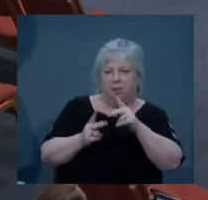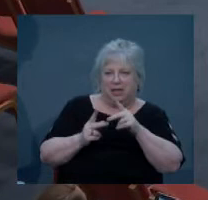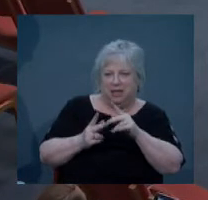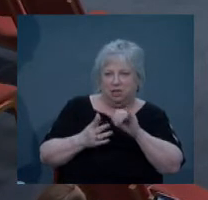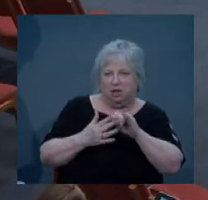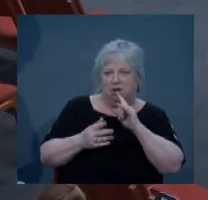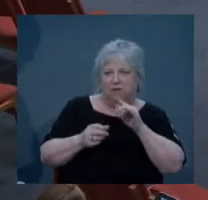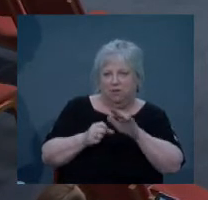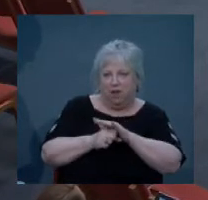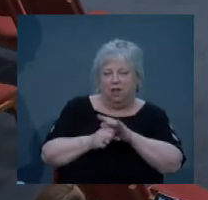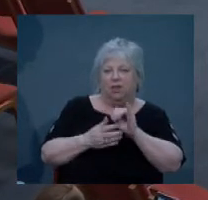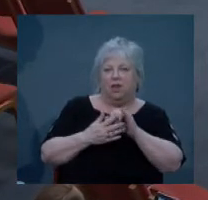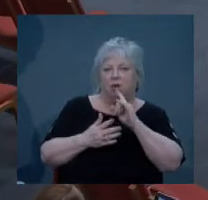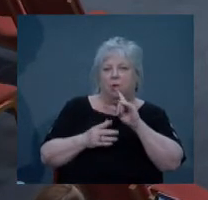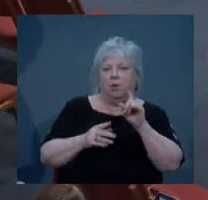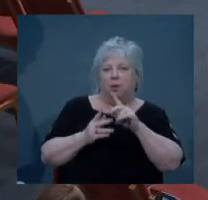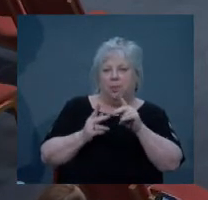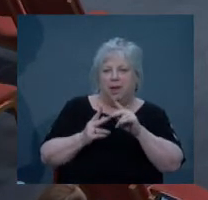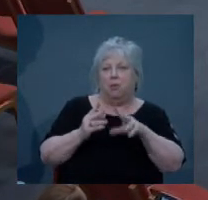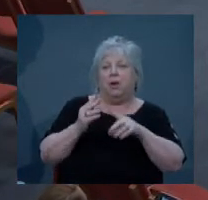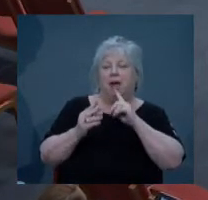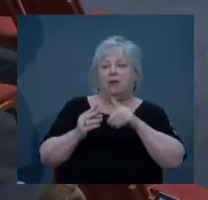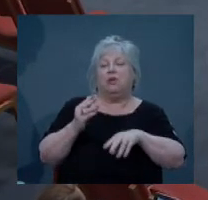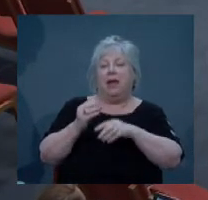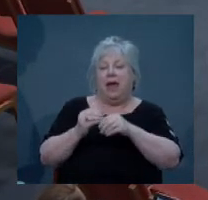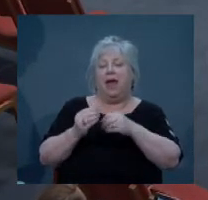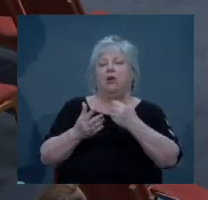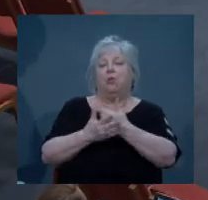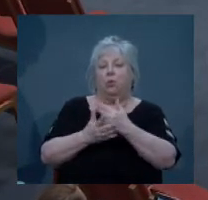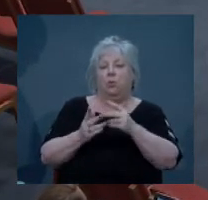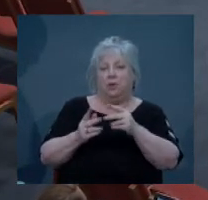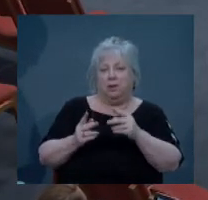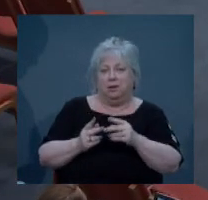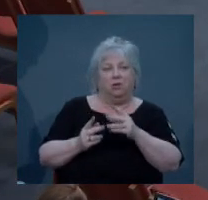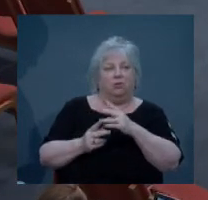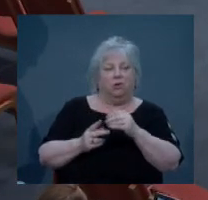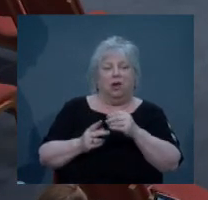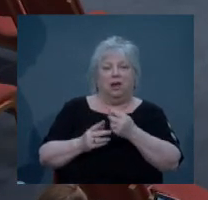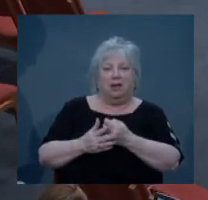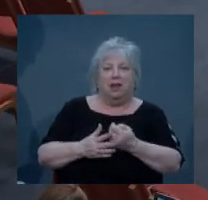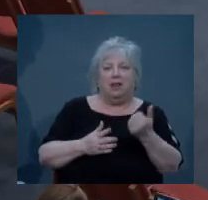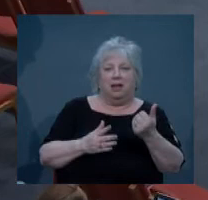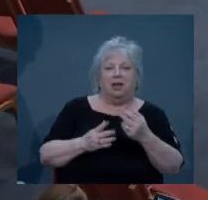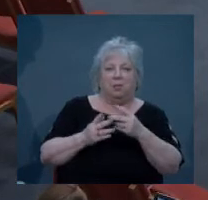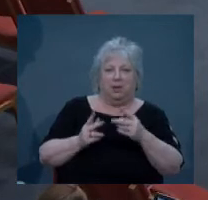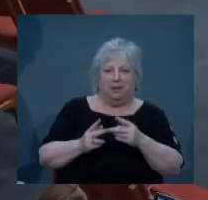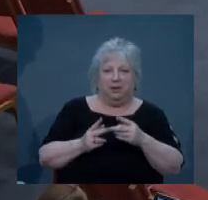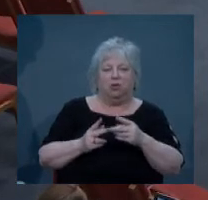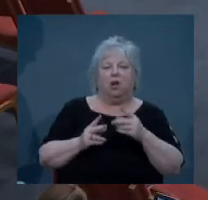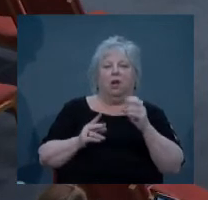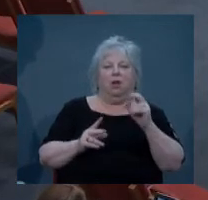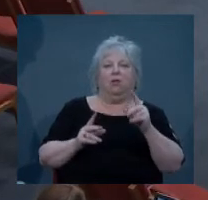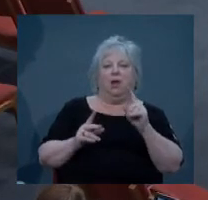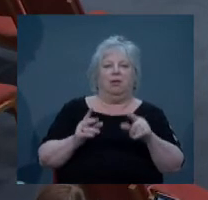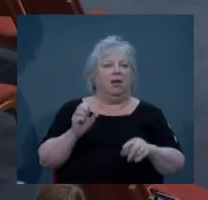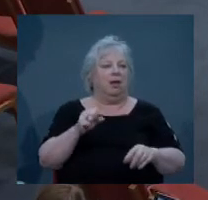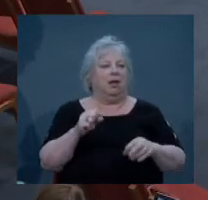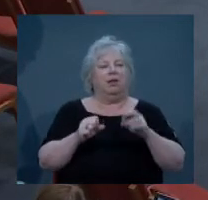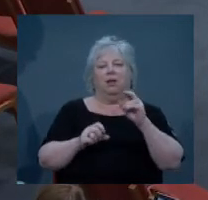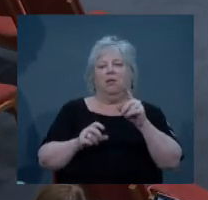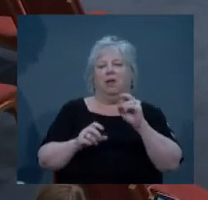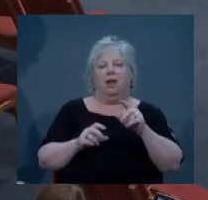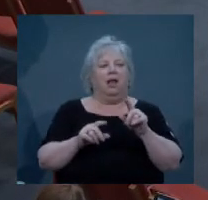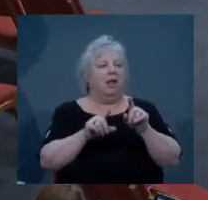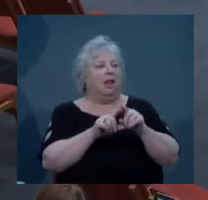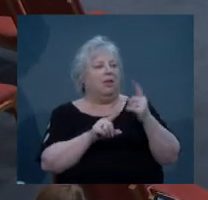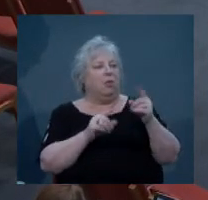This is where we actually add a position. Okay, added and deleted positions since, okay, Like